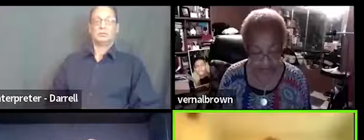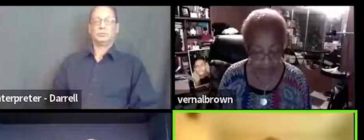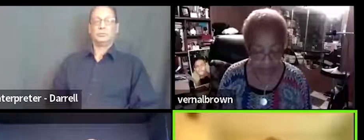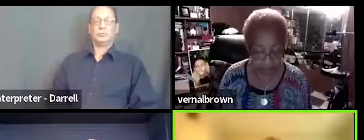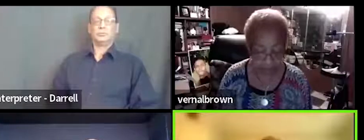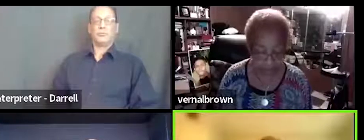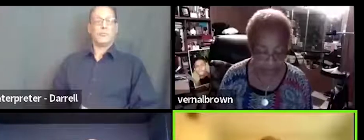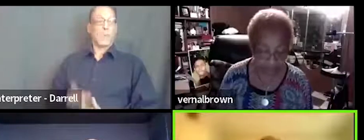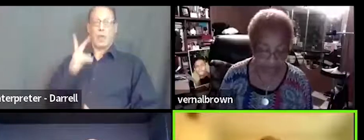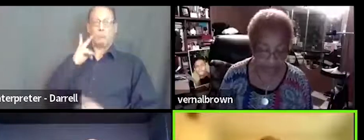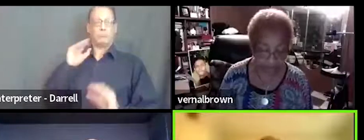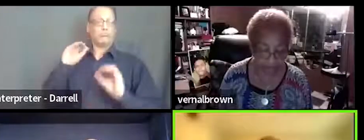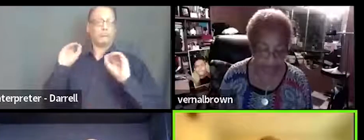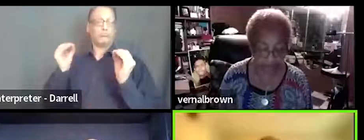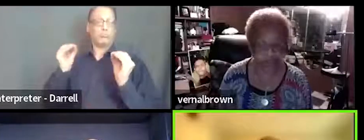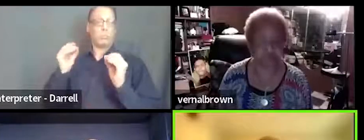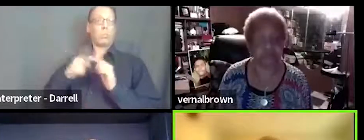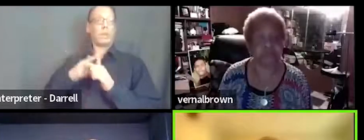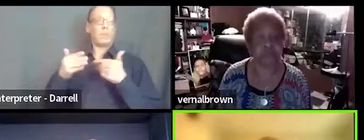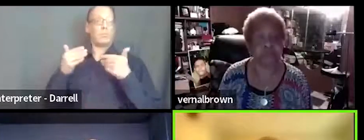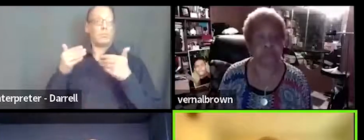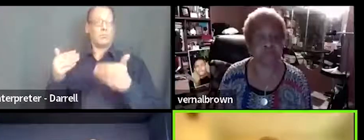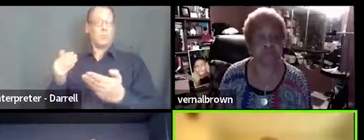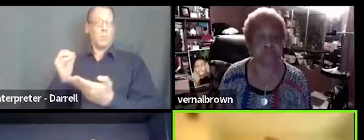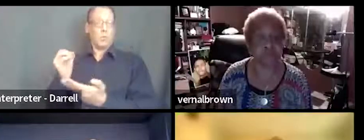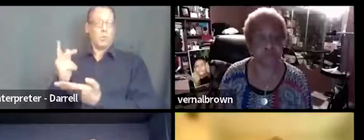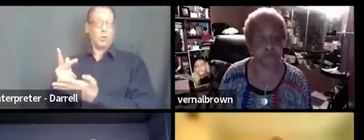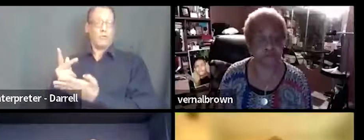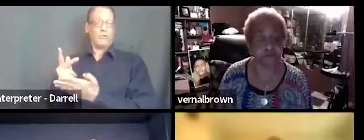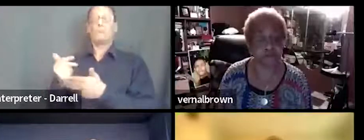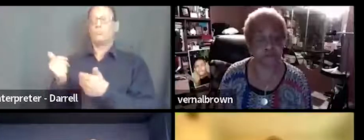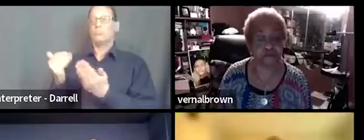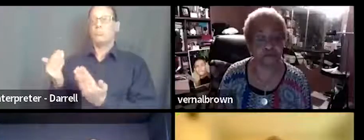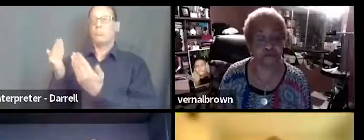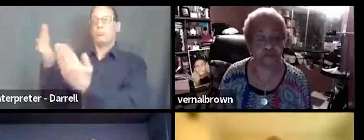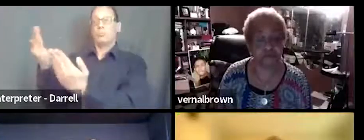Seeing none, may have a motion to approve. So moved.